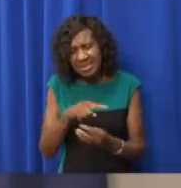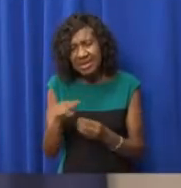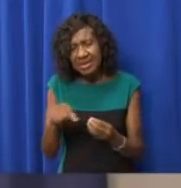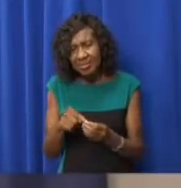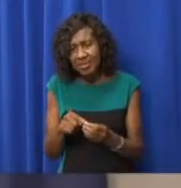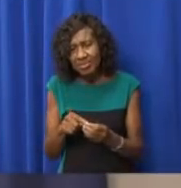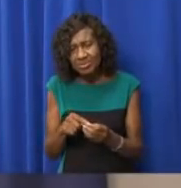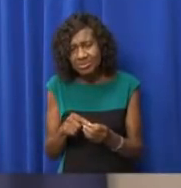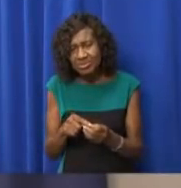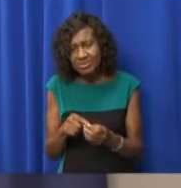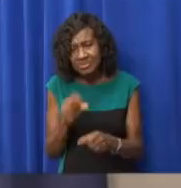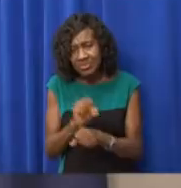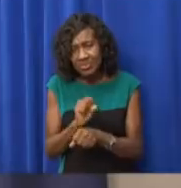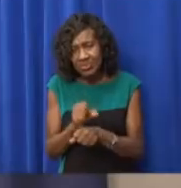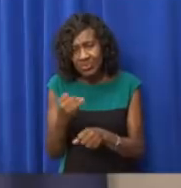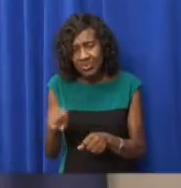today.